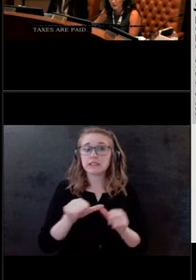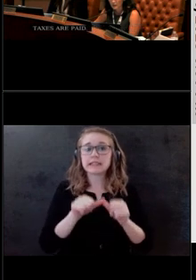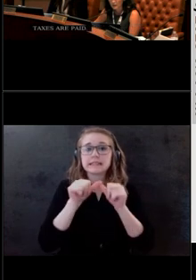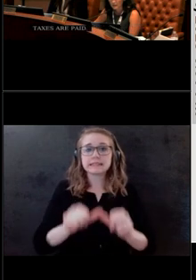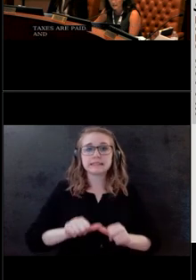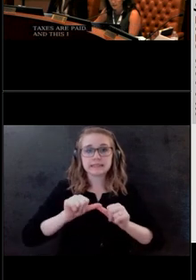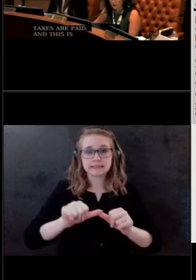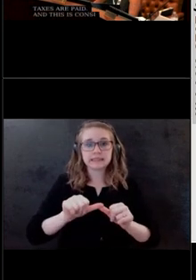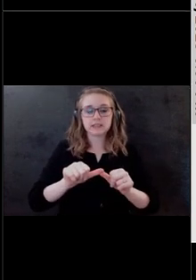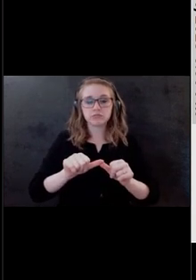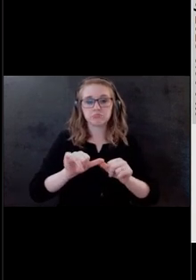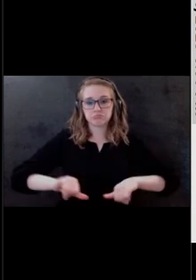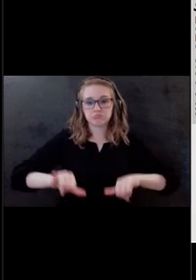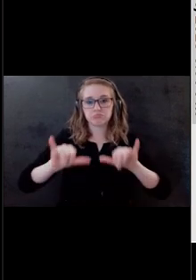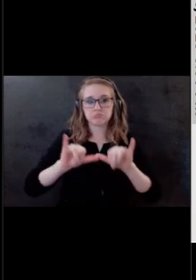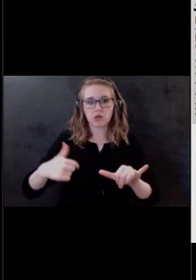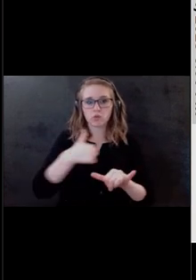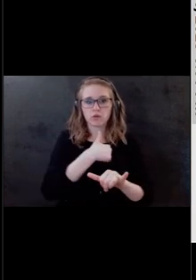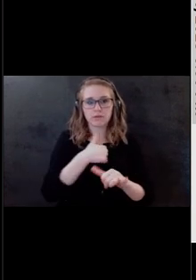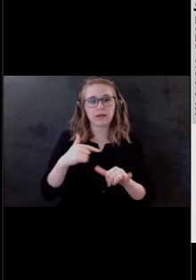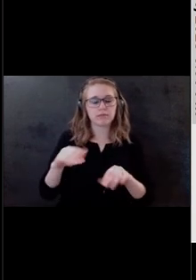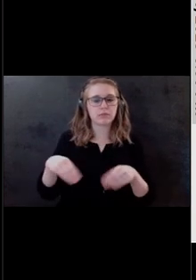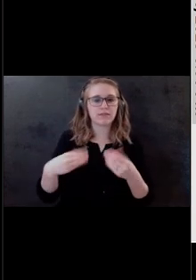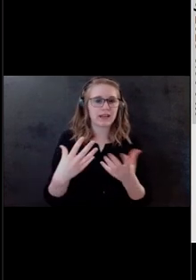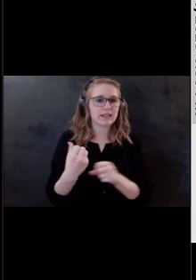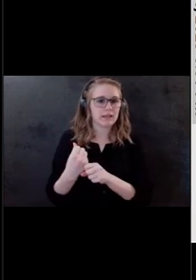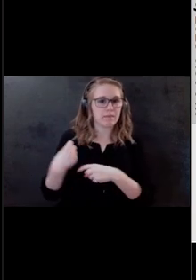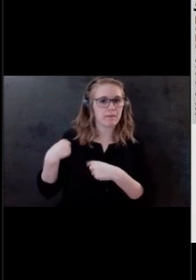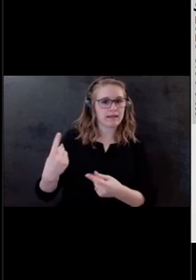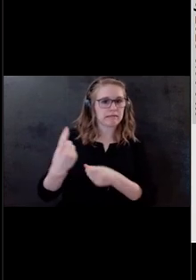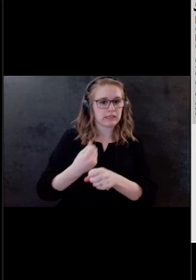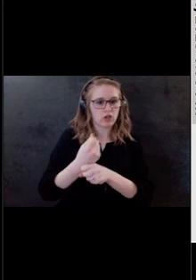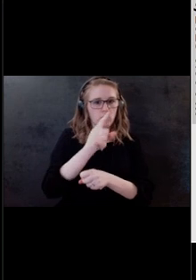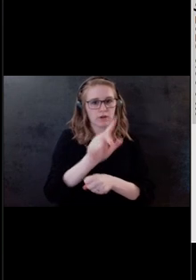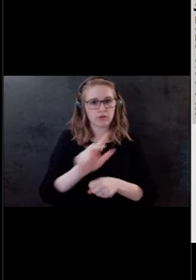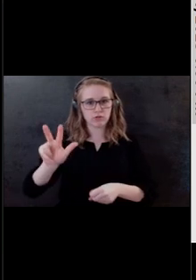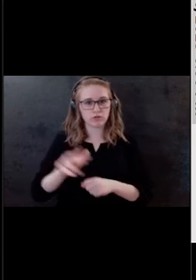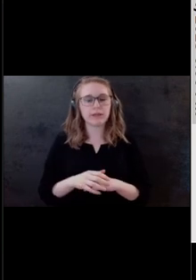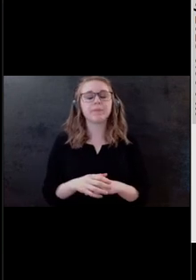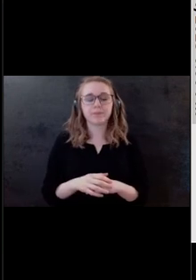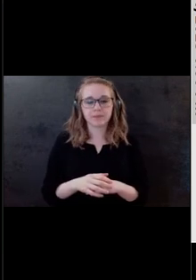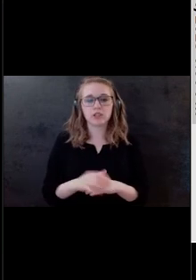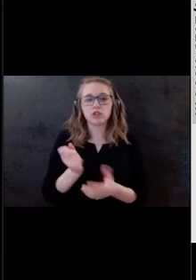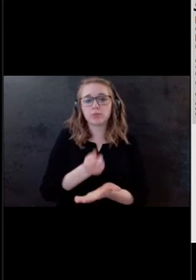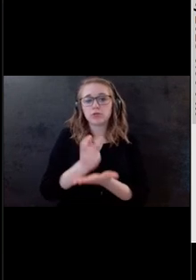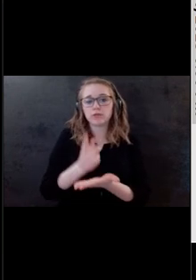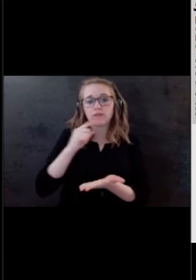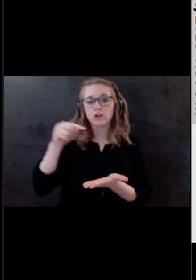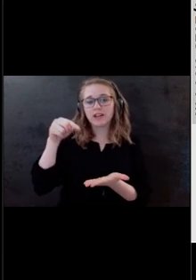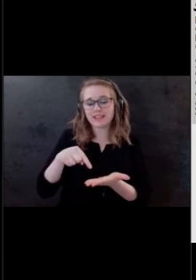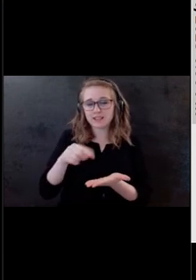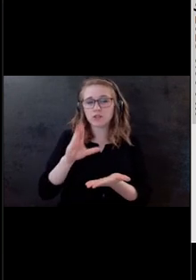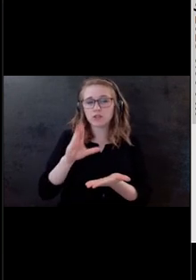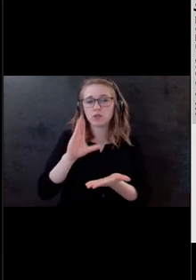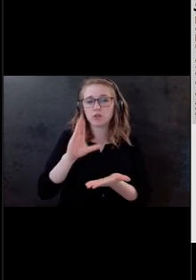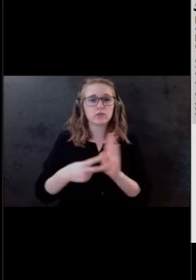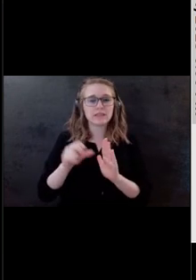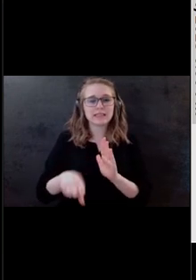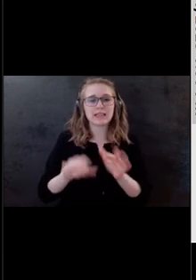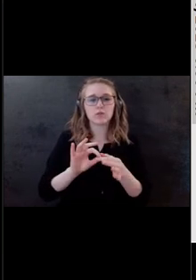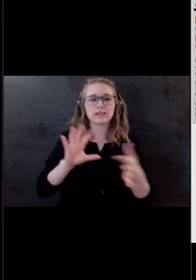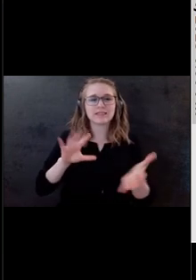what we've been issuing in the past year one through three. So approval of this will allow us to cut the, to release